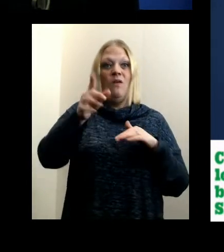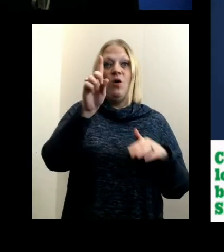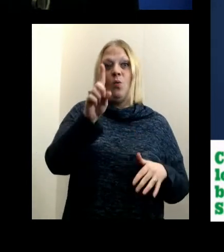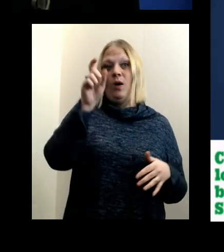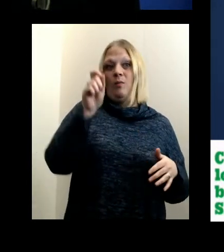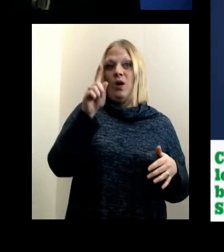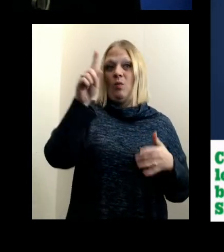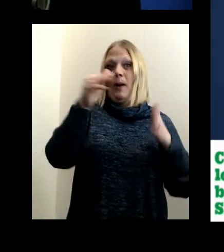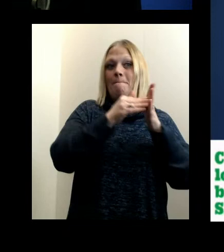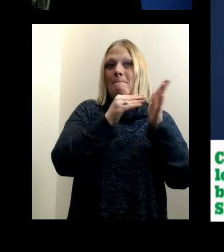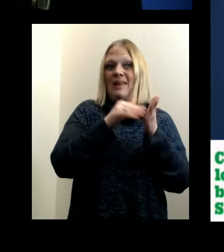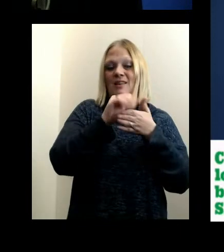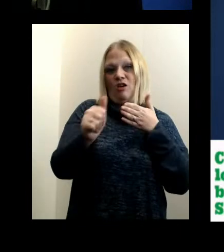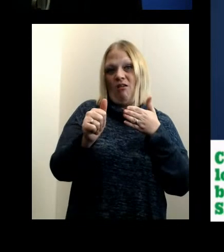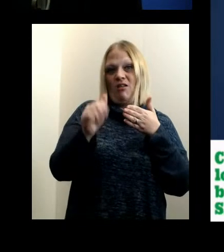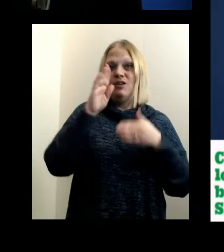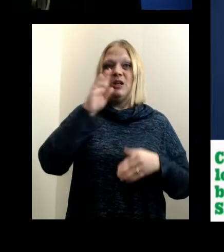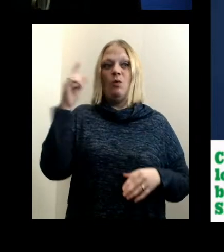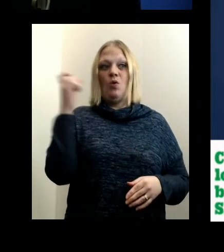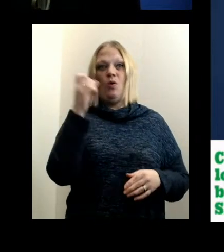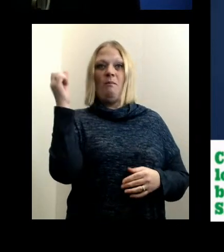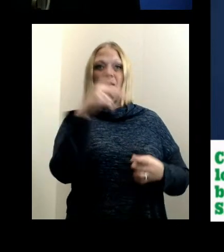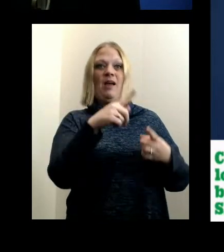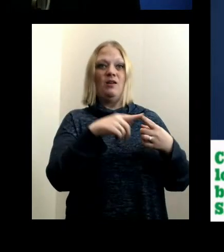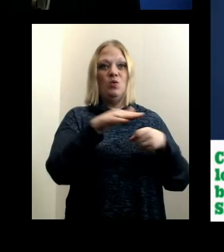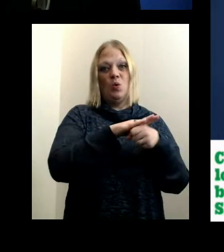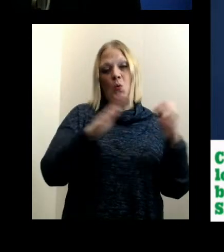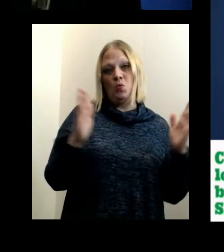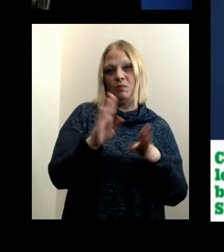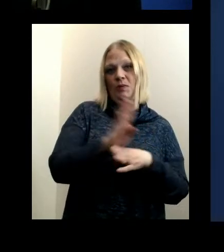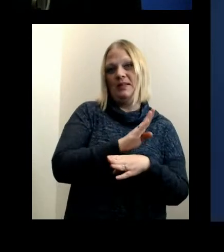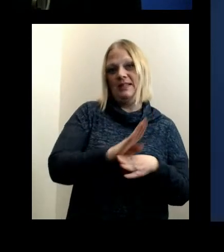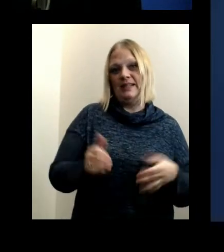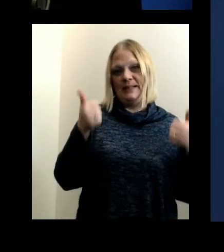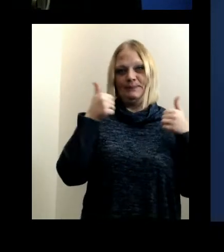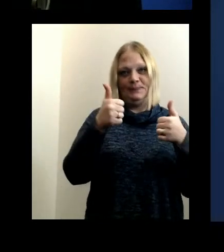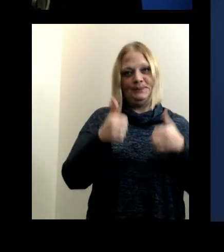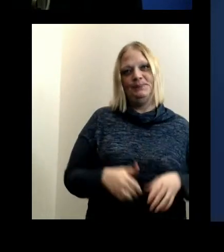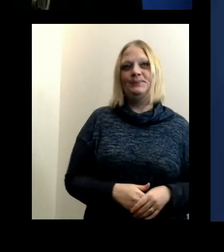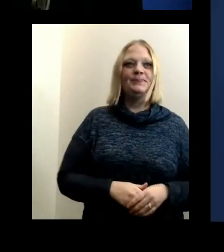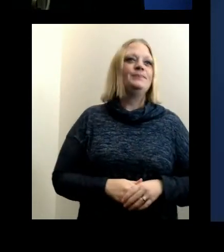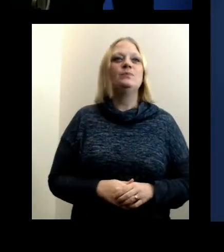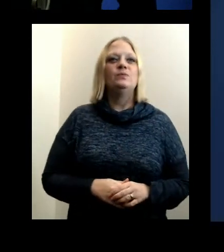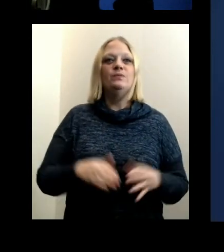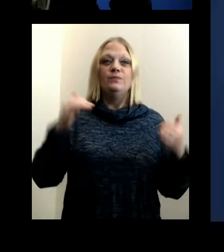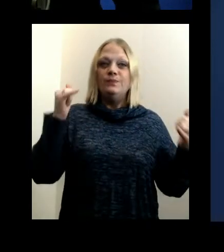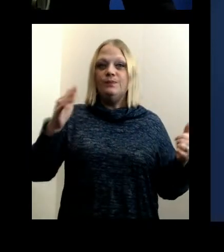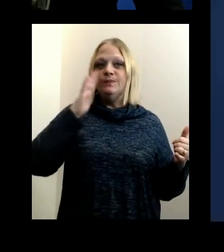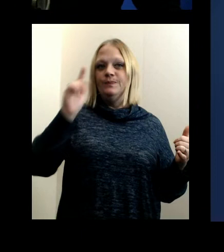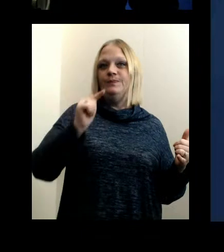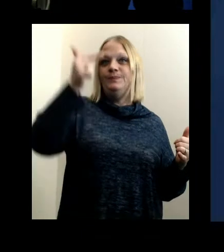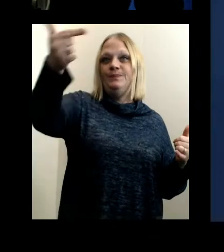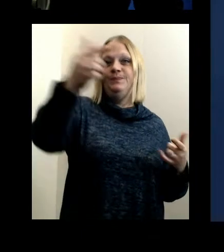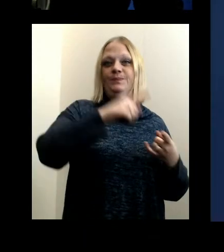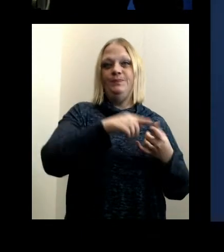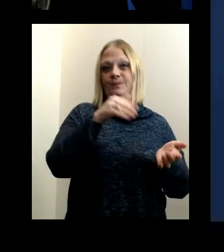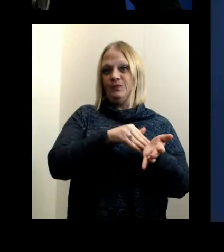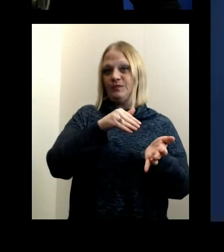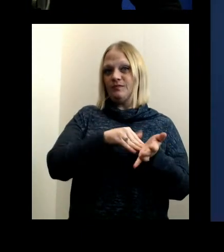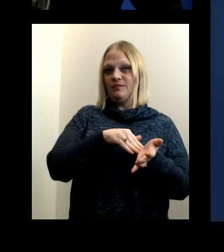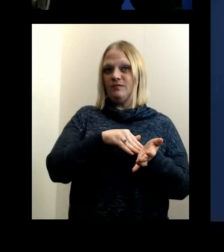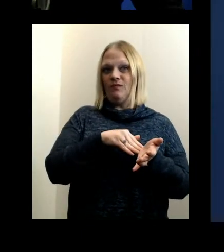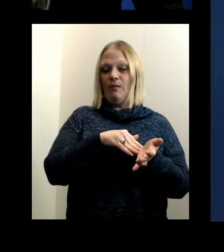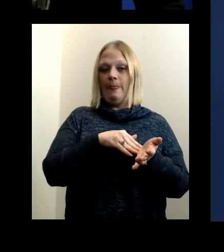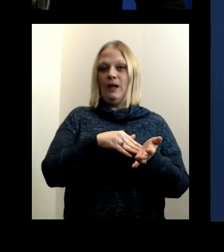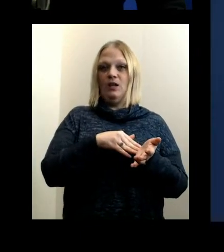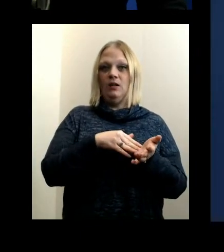million that'll be going into our local small businesses. And I'm going to turn it over to Dr. Burstein to go through